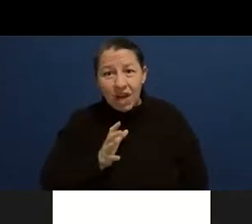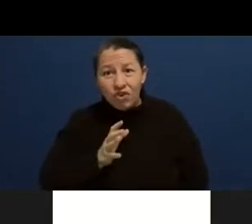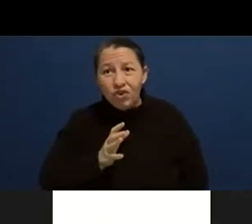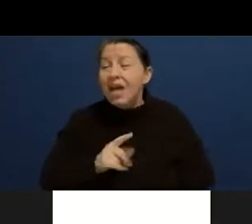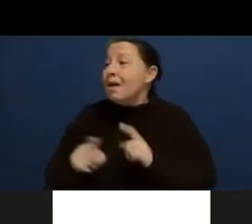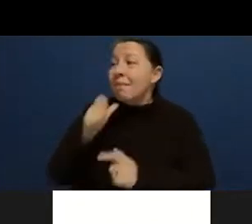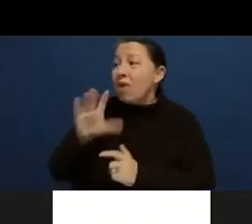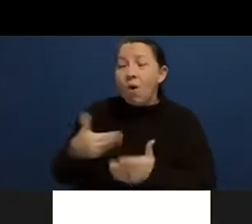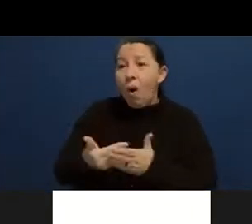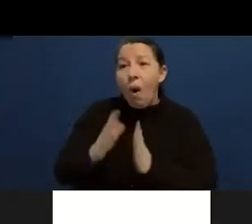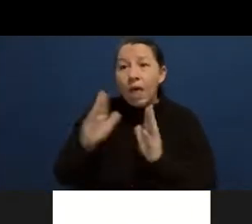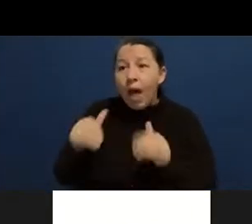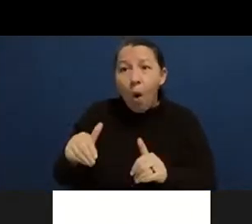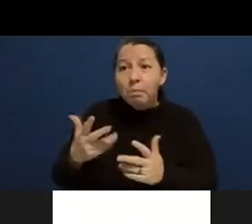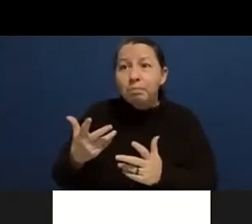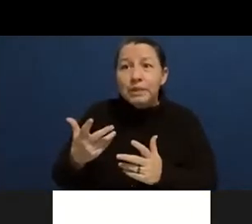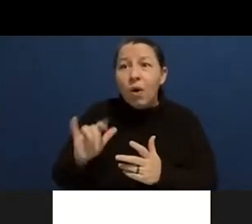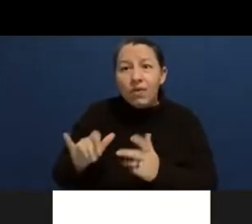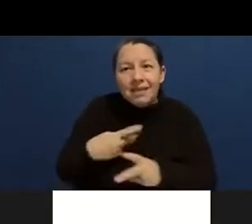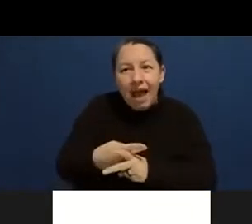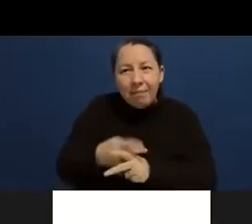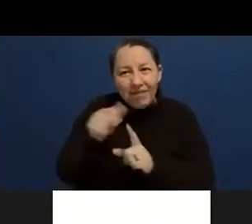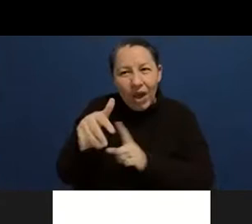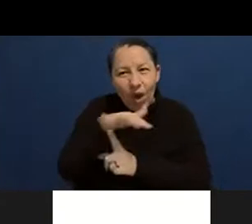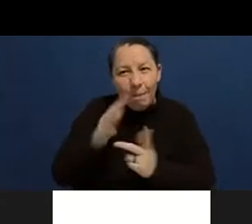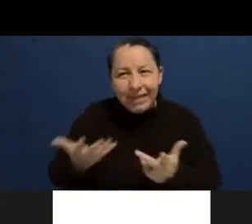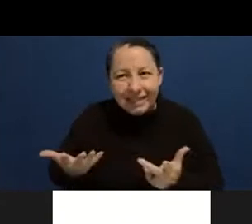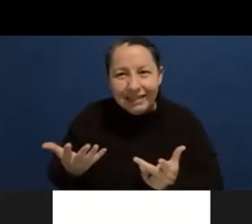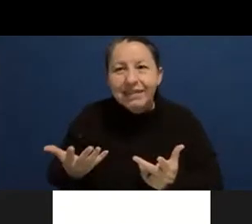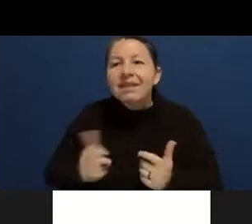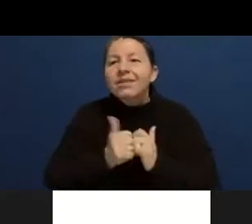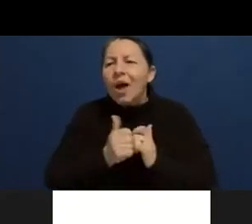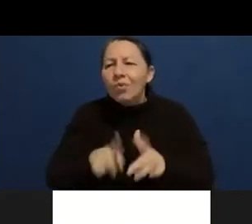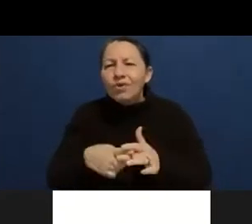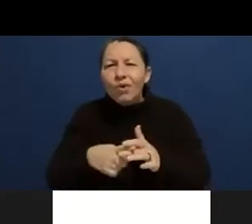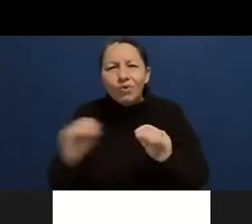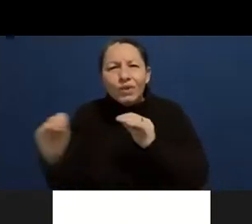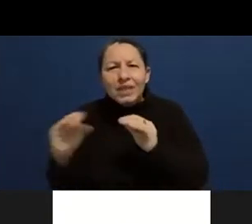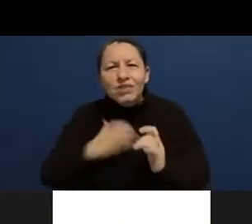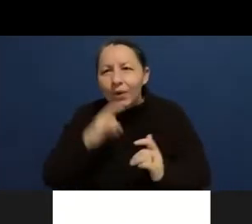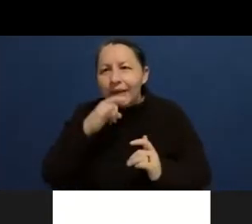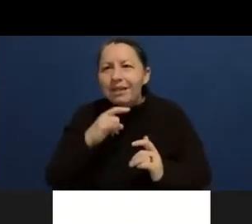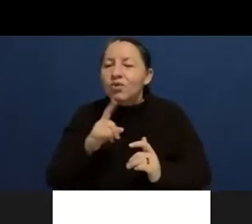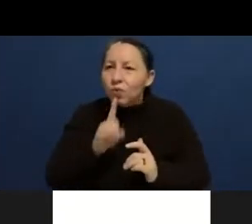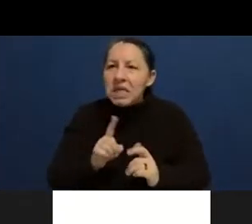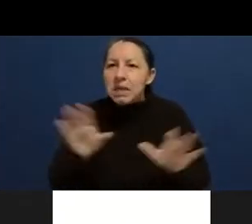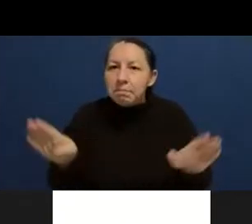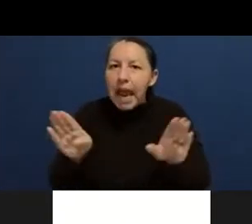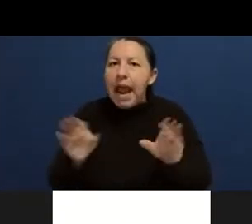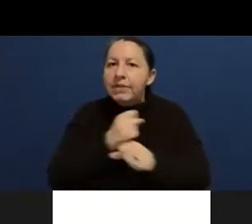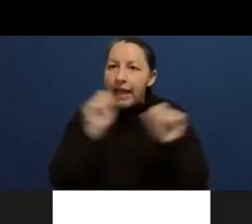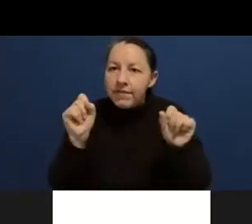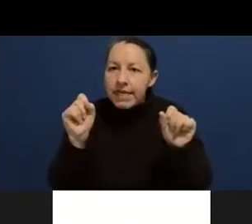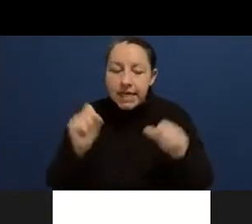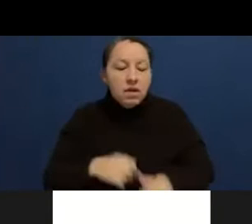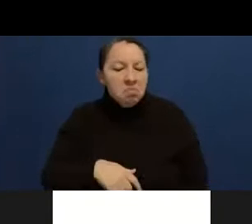that open. So how do we begin to teach our kids to be safe? And so we're beginning a lot of those conversations where we